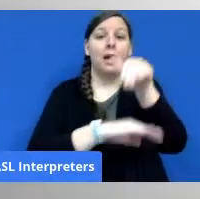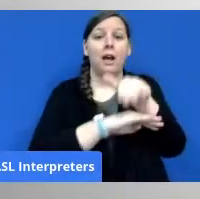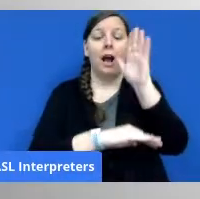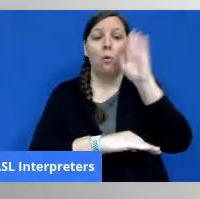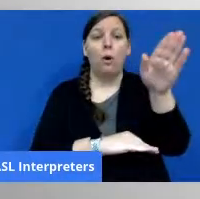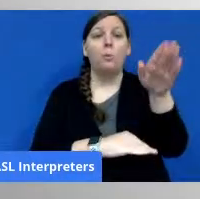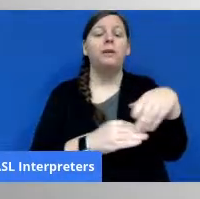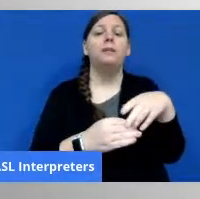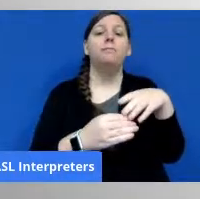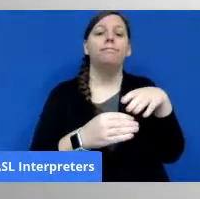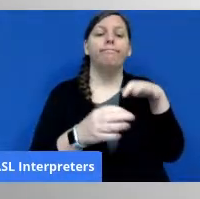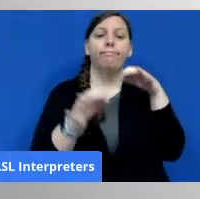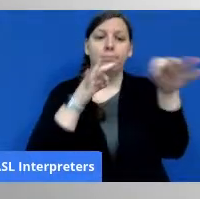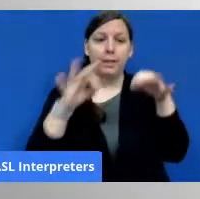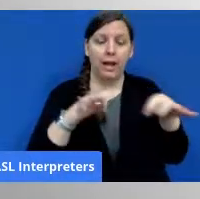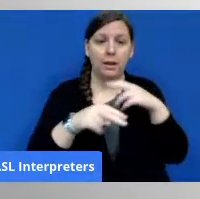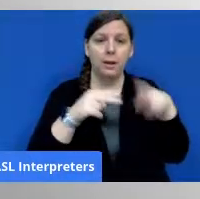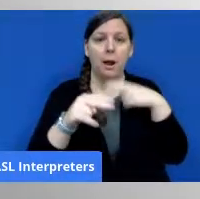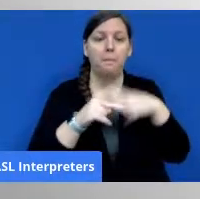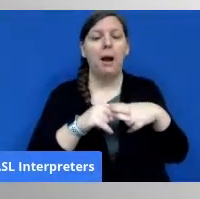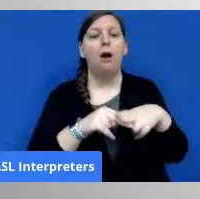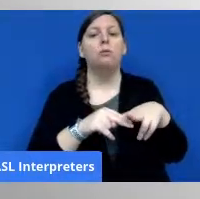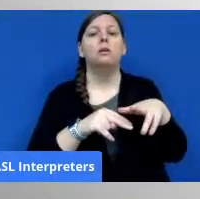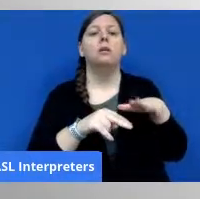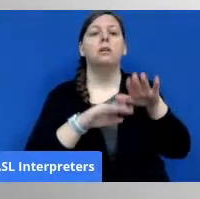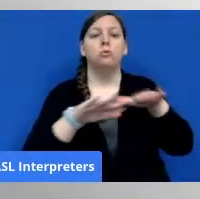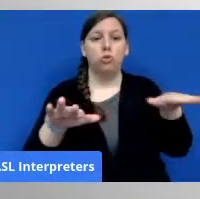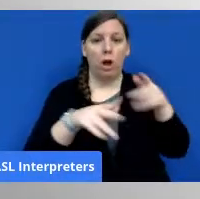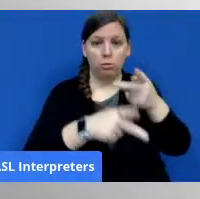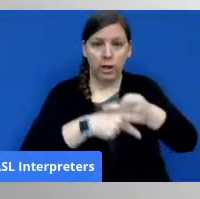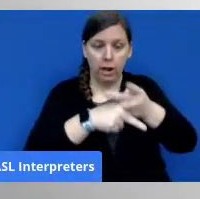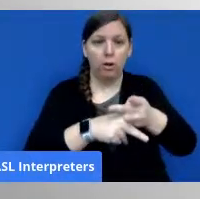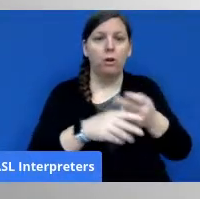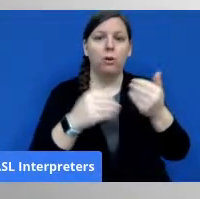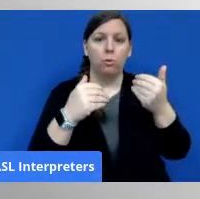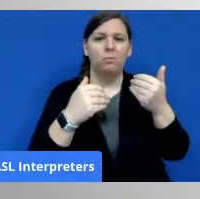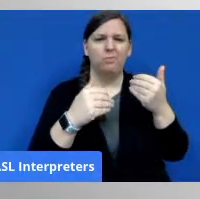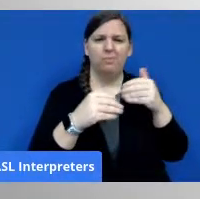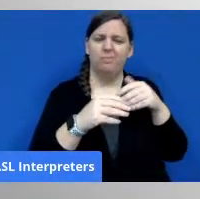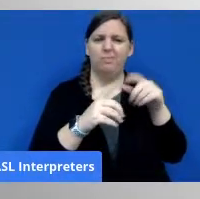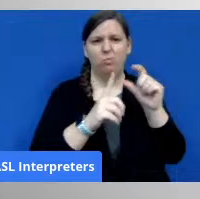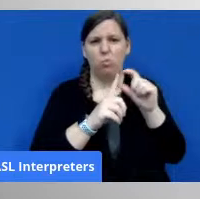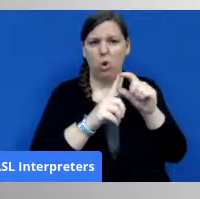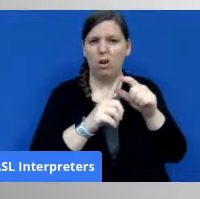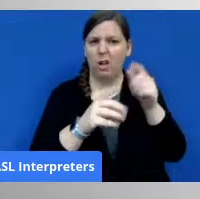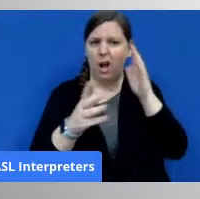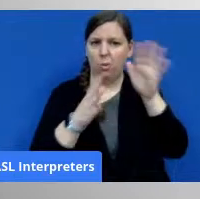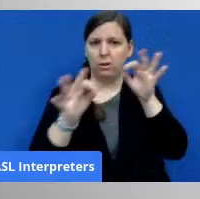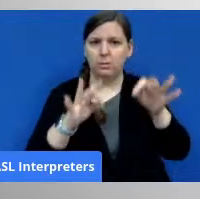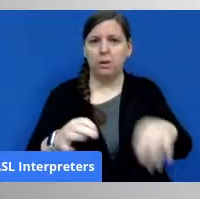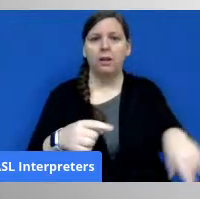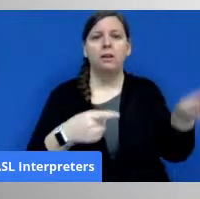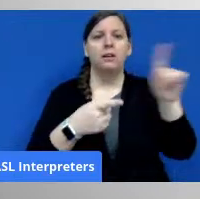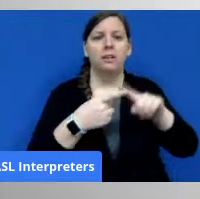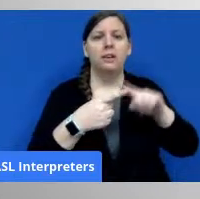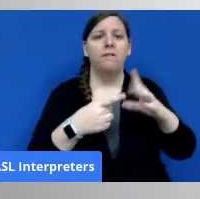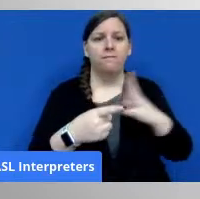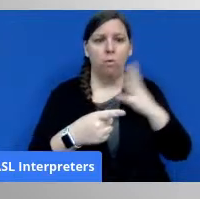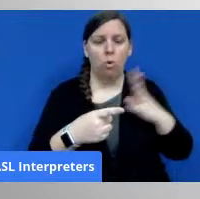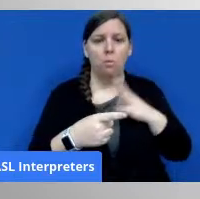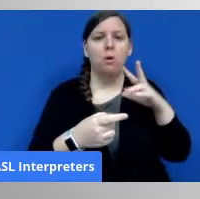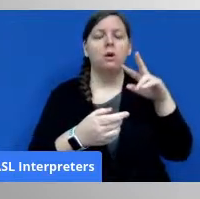childcare, some terminology. First, we've got formal childcare. And when I talk about a childcare center, that means a licensed